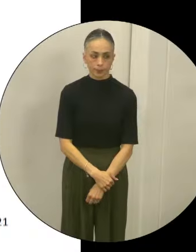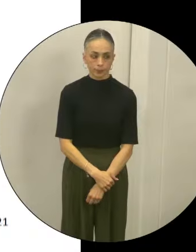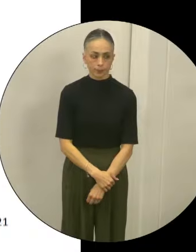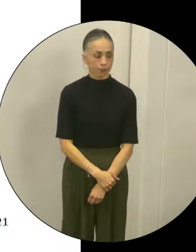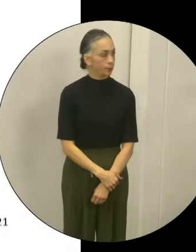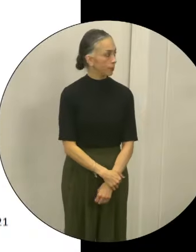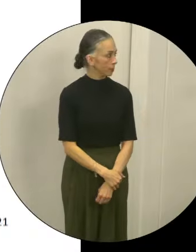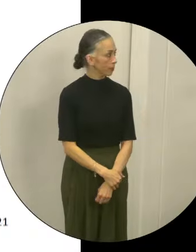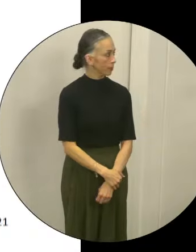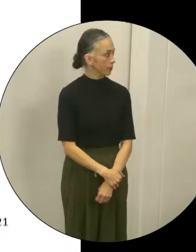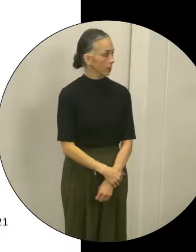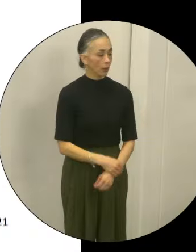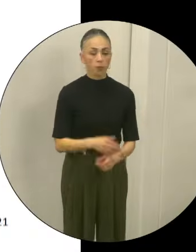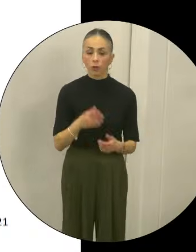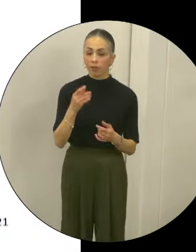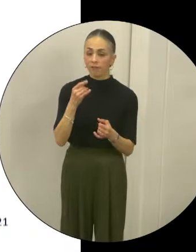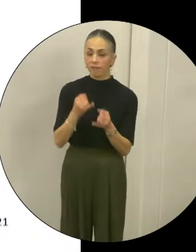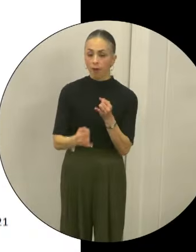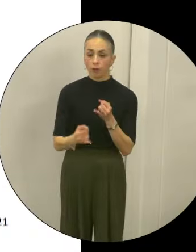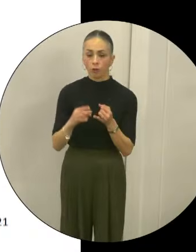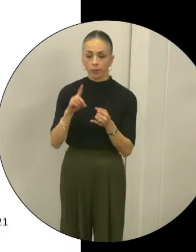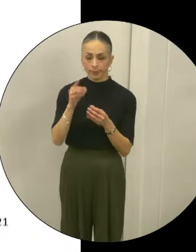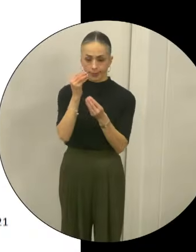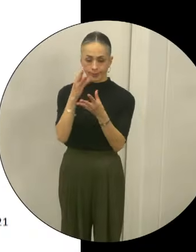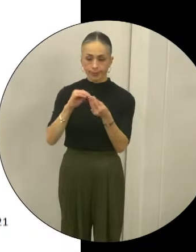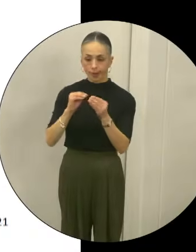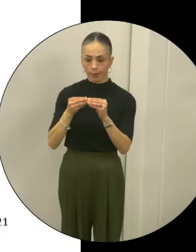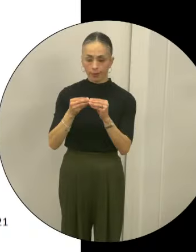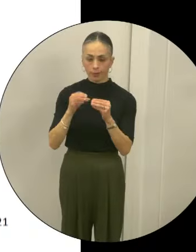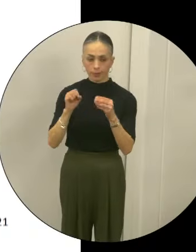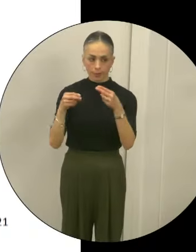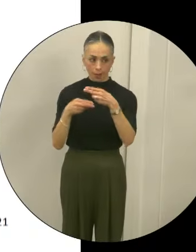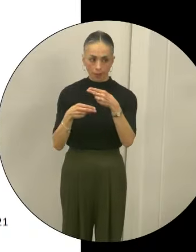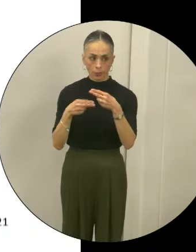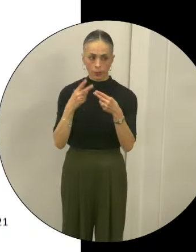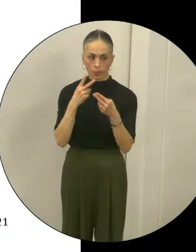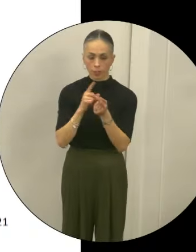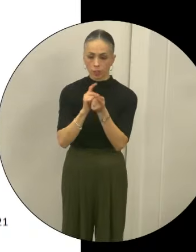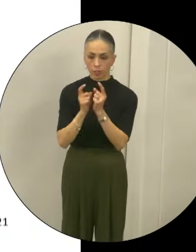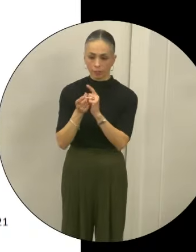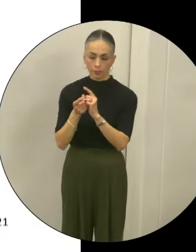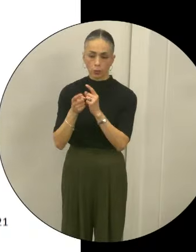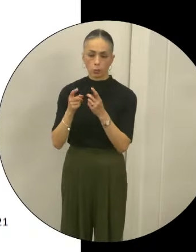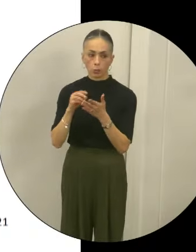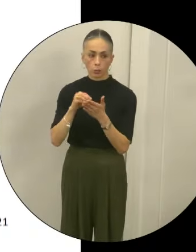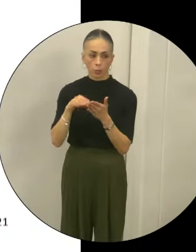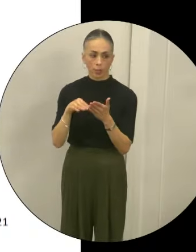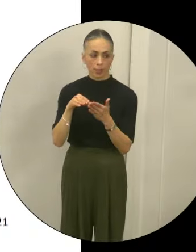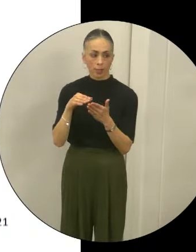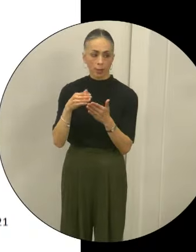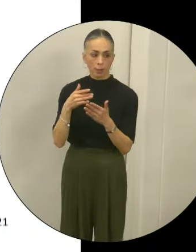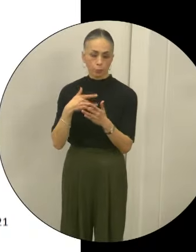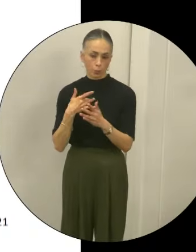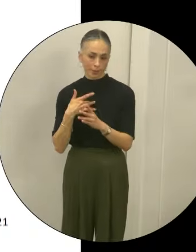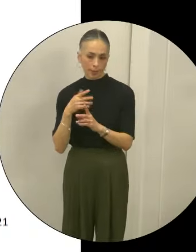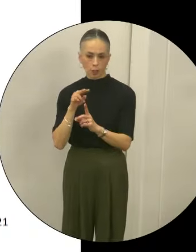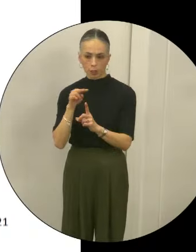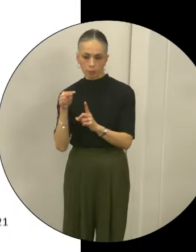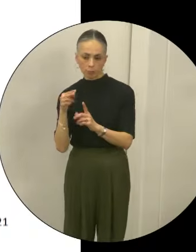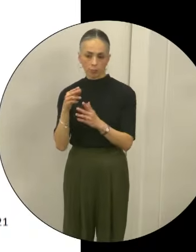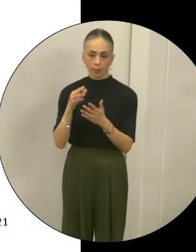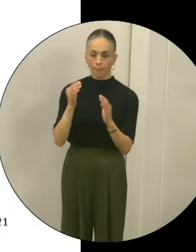For this final data slide of the perceptions of connectedness, you'll find the overall shifts in student perceptions as compared to the 2022 to 2023 school